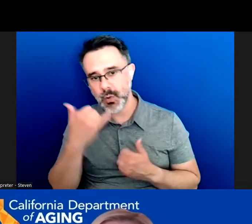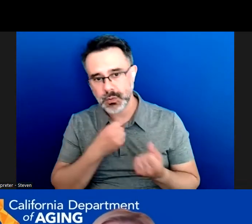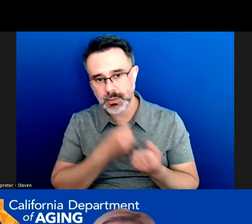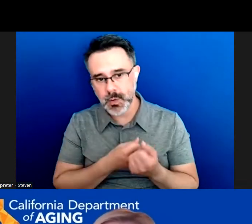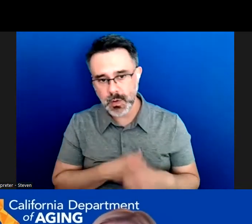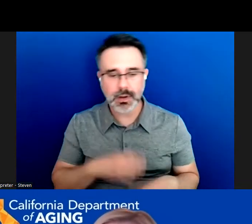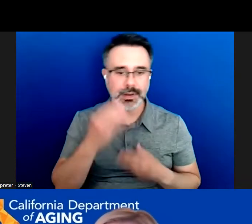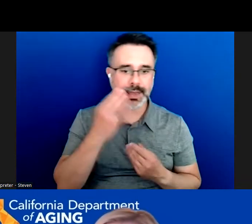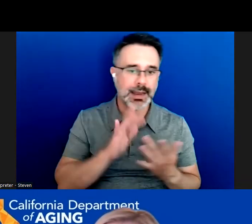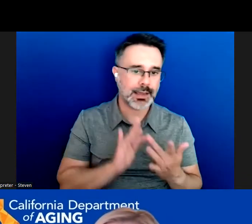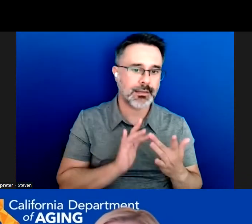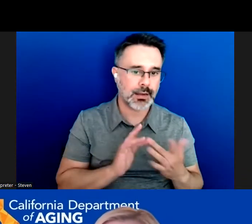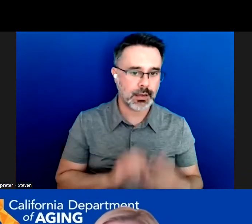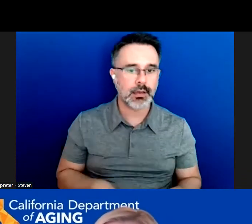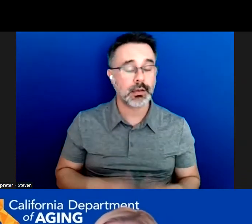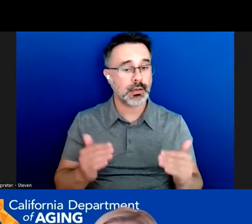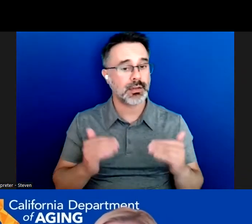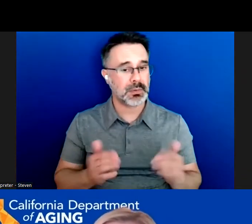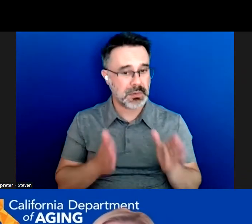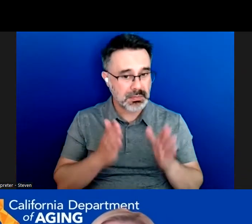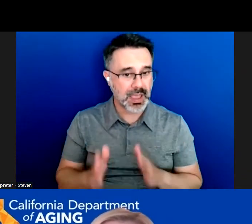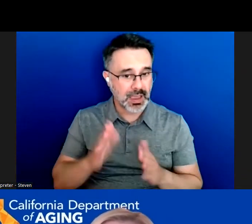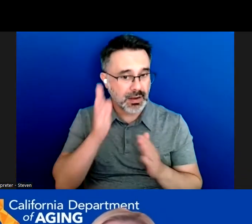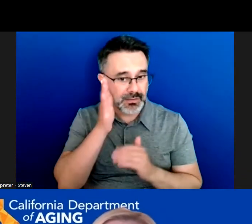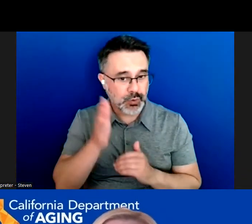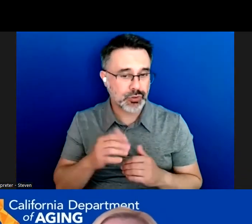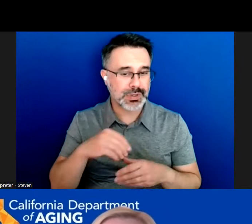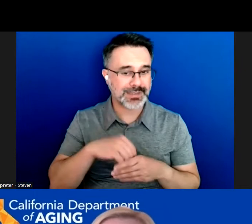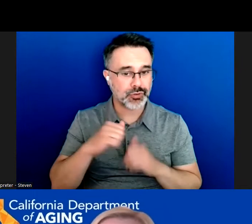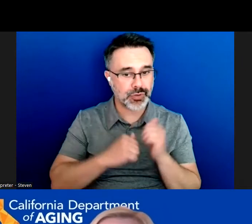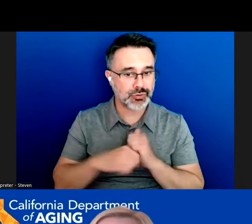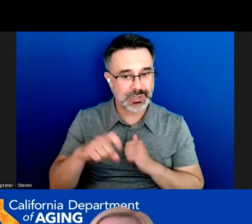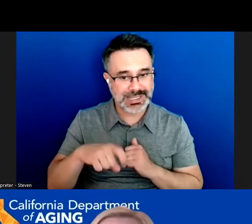our partners at the Department of Healthcare Services to do